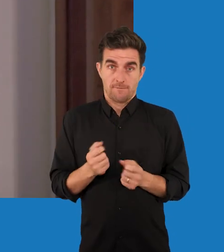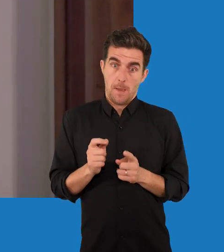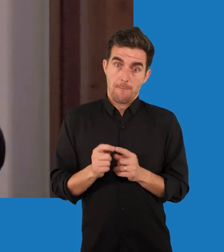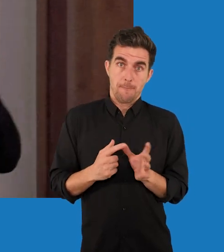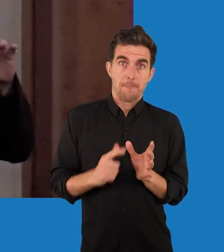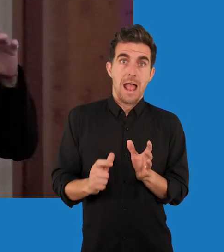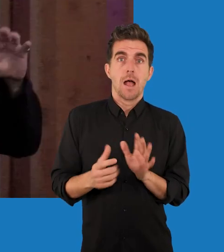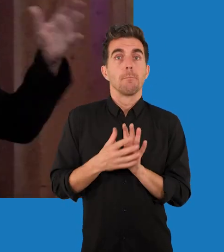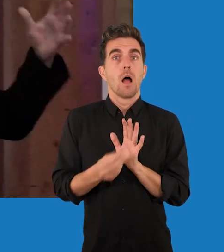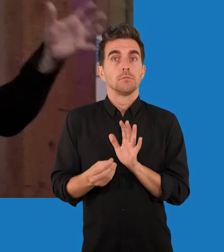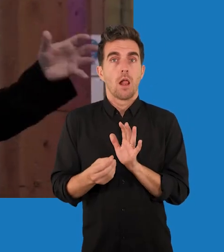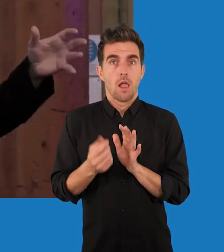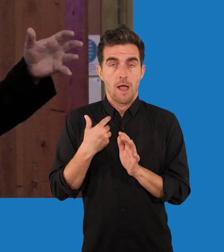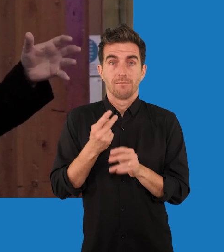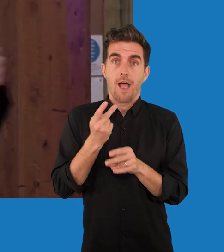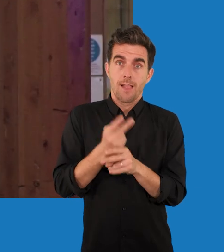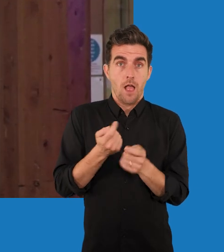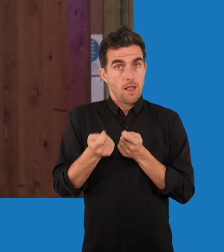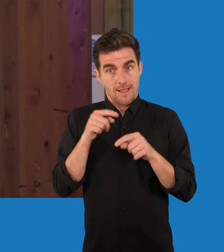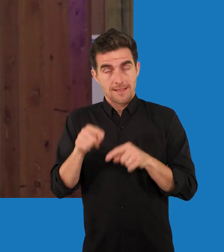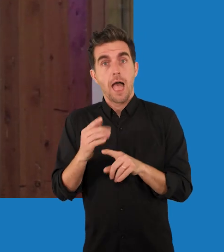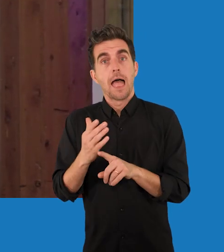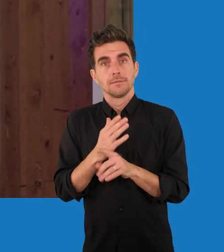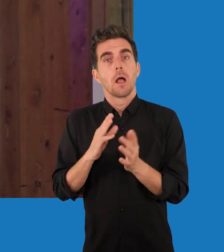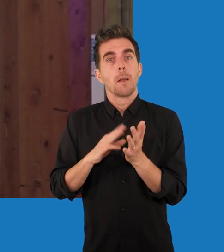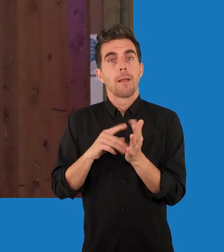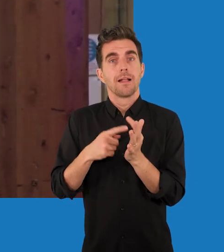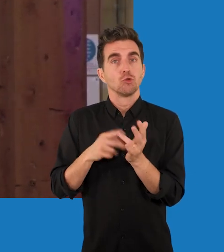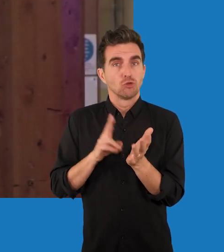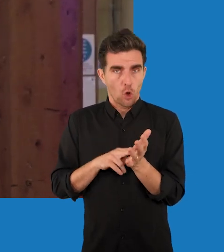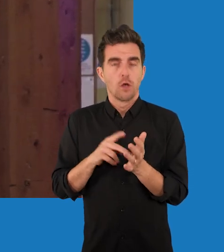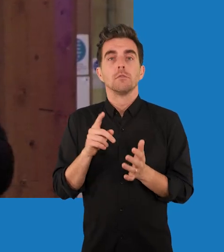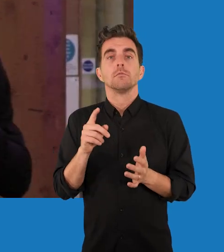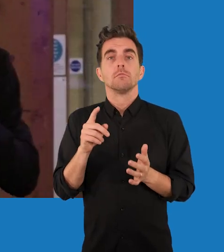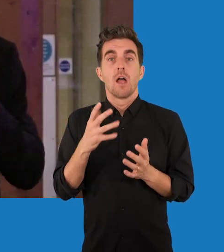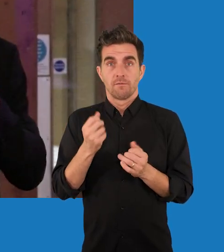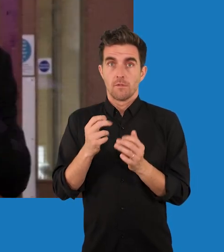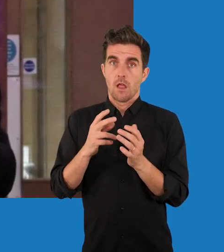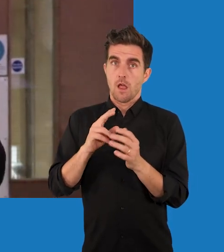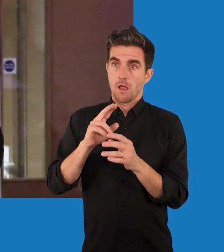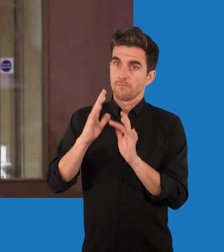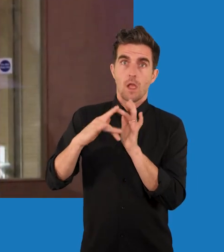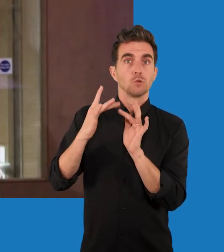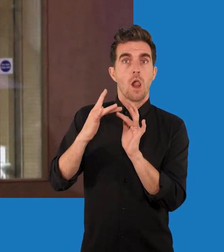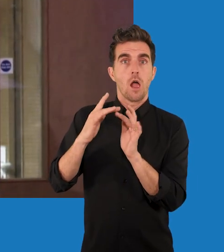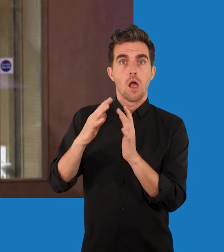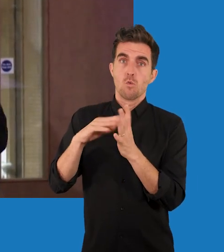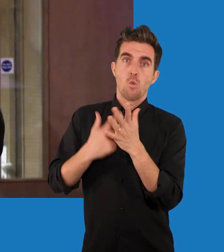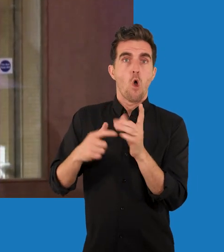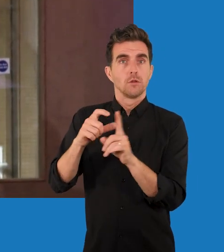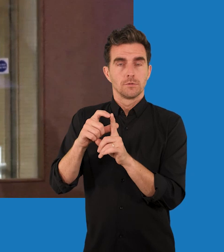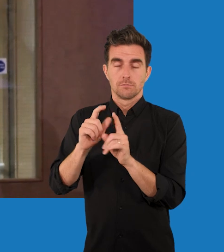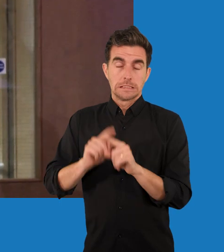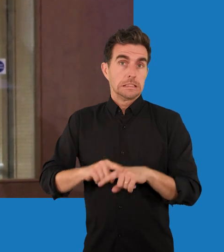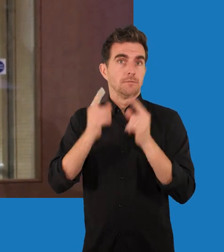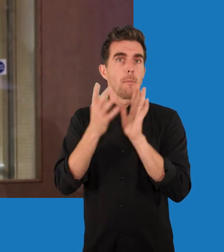boroughs, we have a PAC model. We have care coordinators in the east of Merton. In terms of our virtual ward, we have a